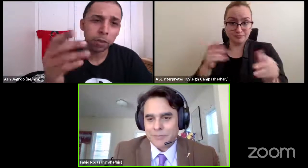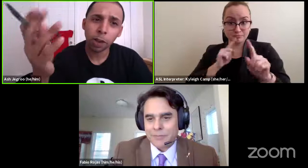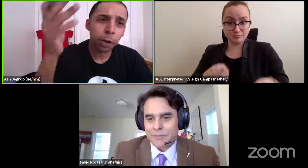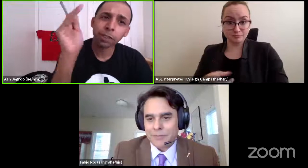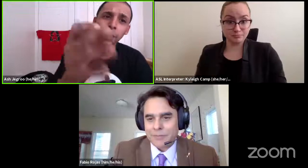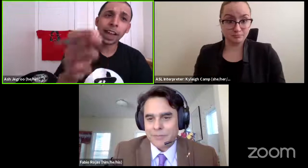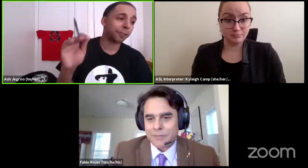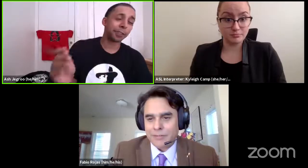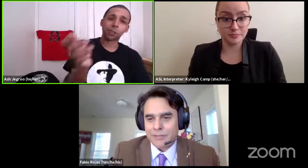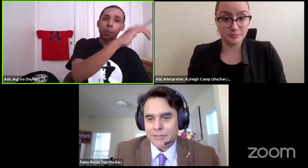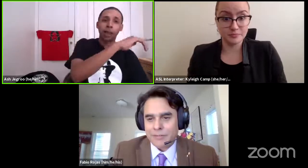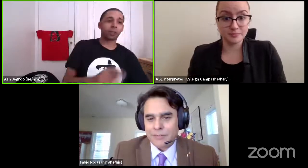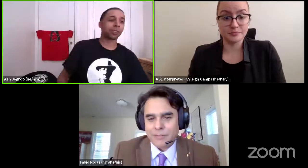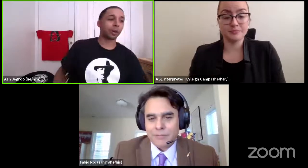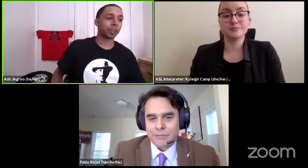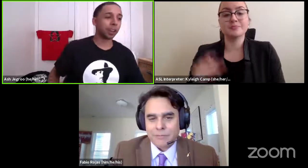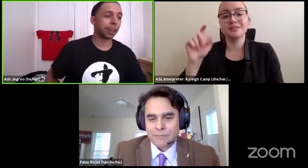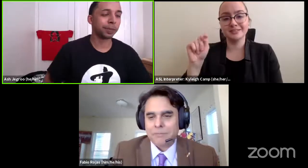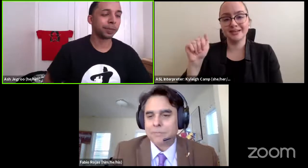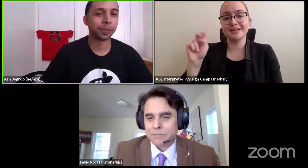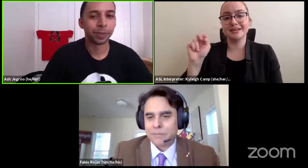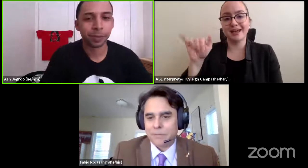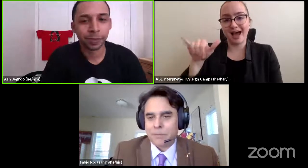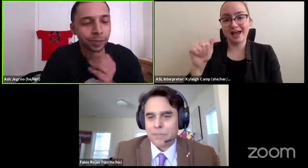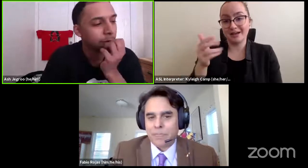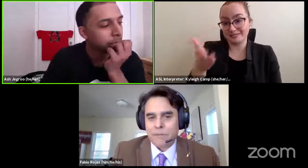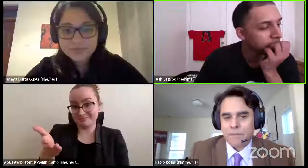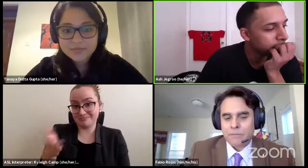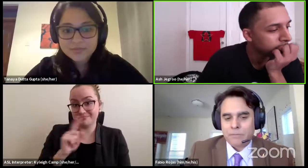Okay, let's start with Tanaya. Let's go backwards. Start with Tanaya.